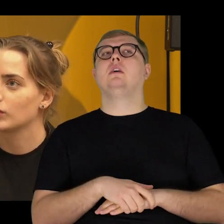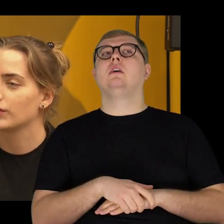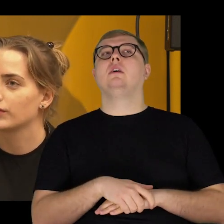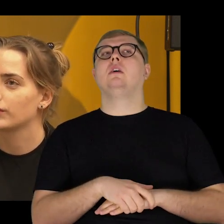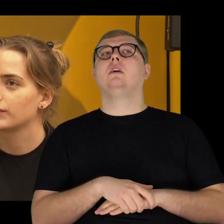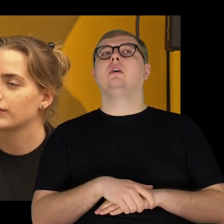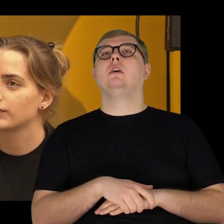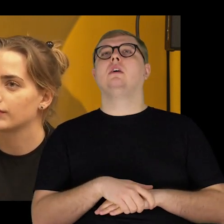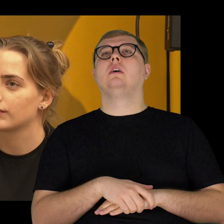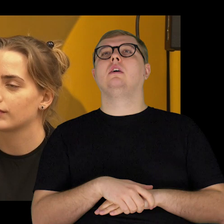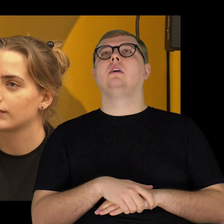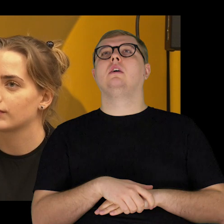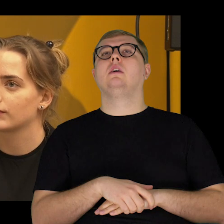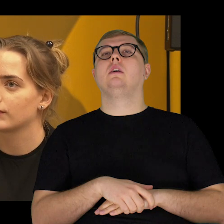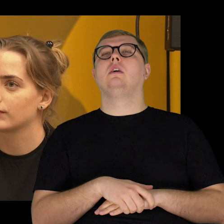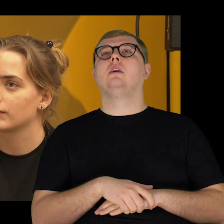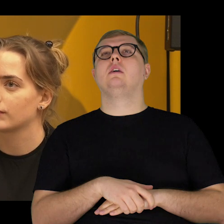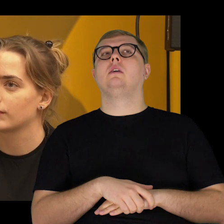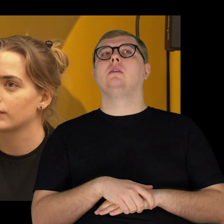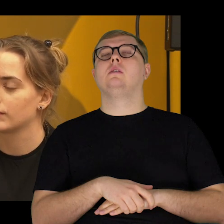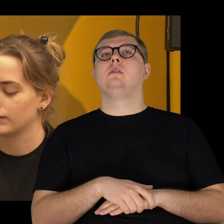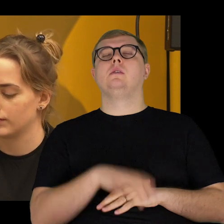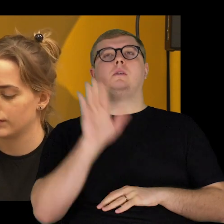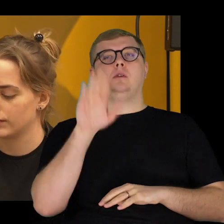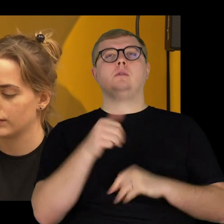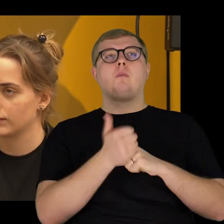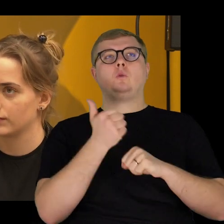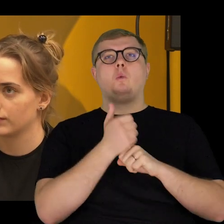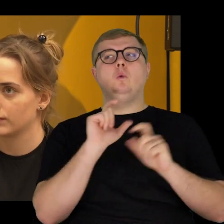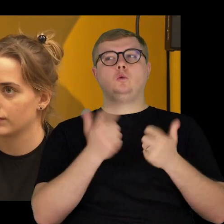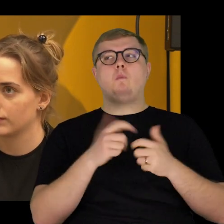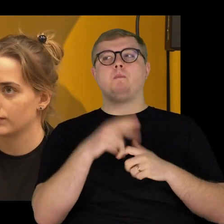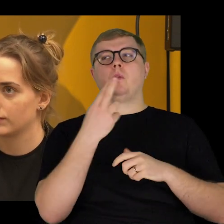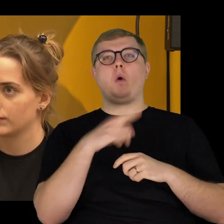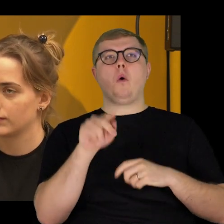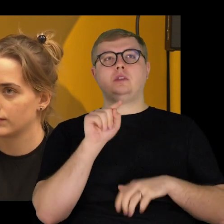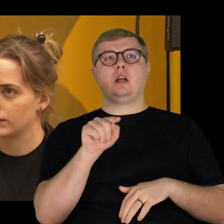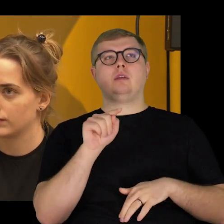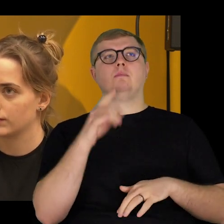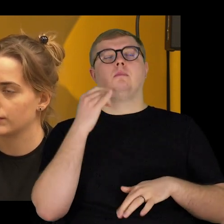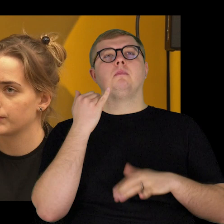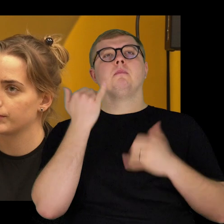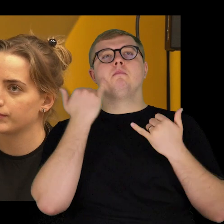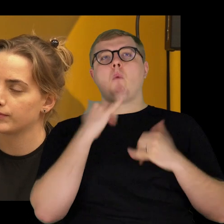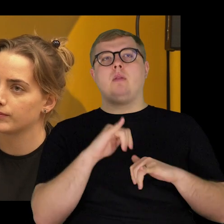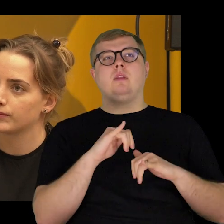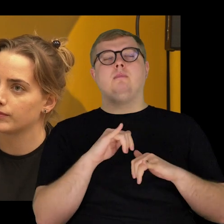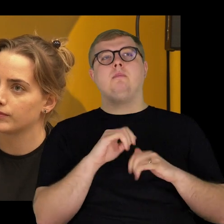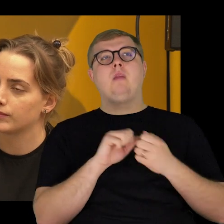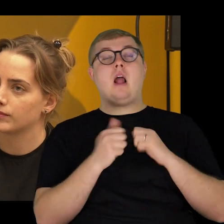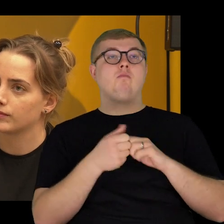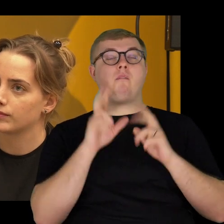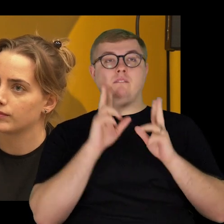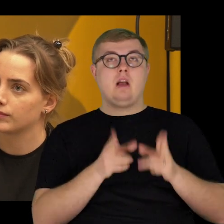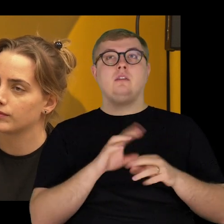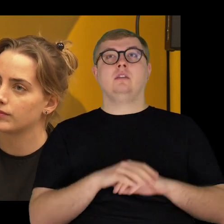So yeah, it was about the kind of fallacy or the